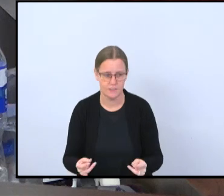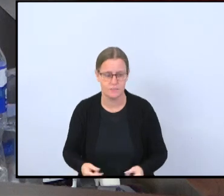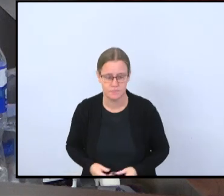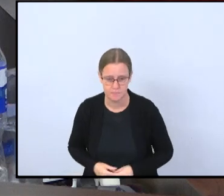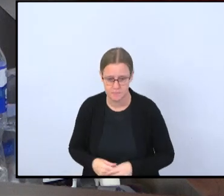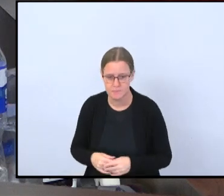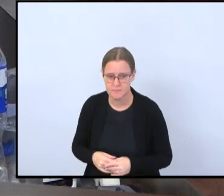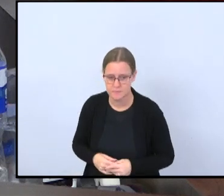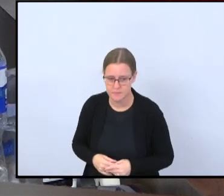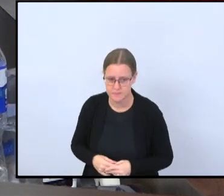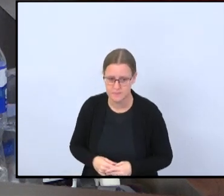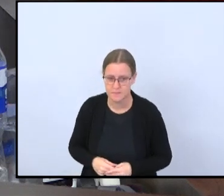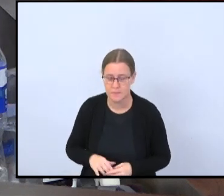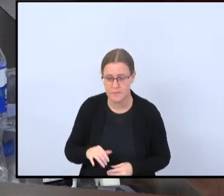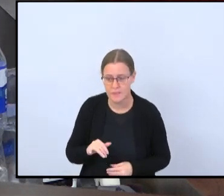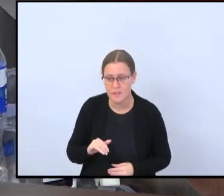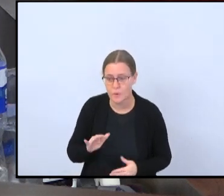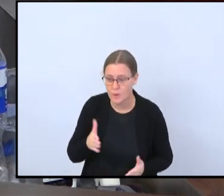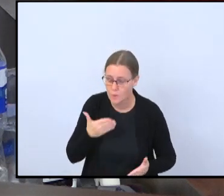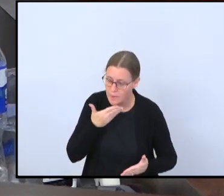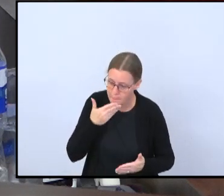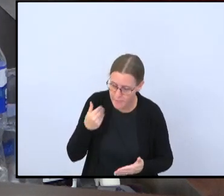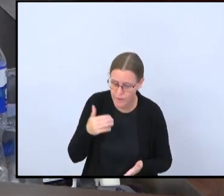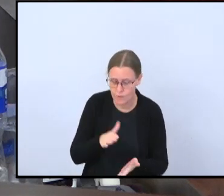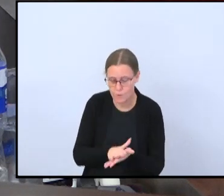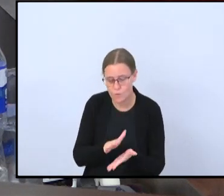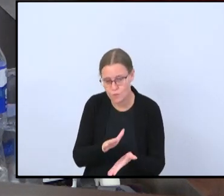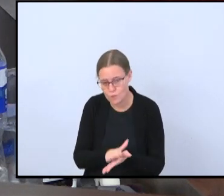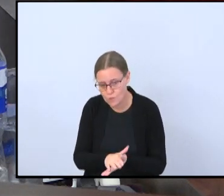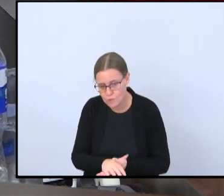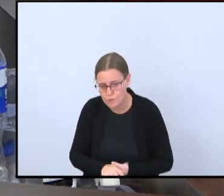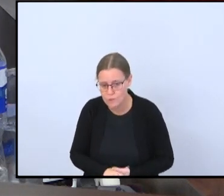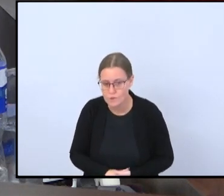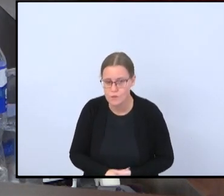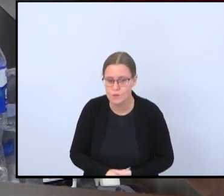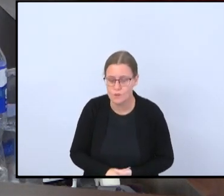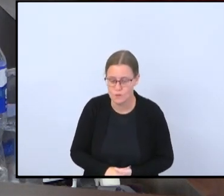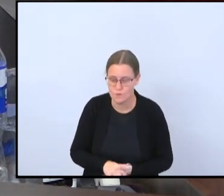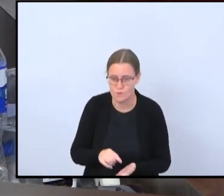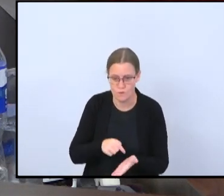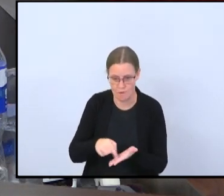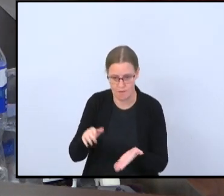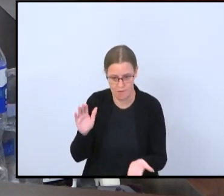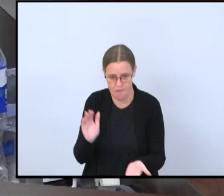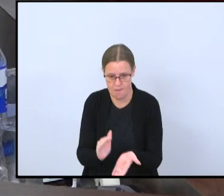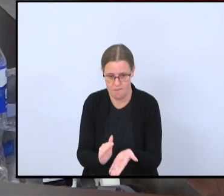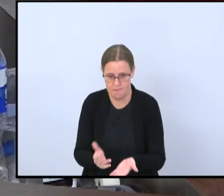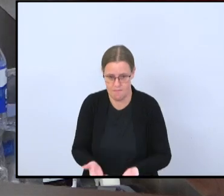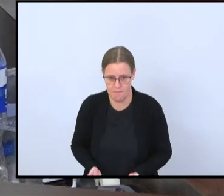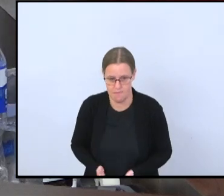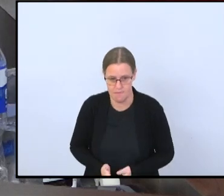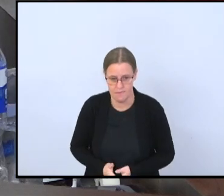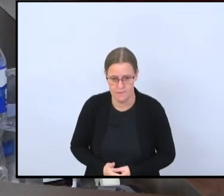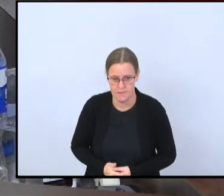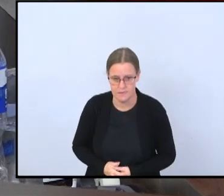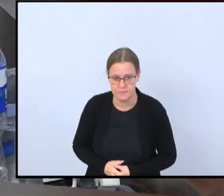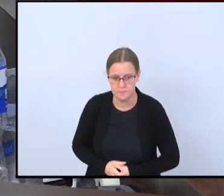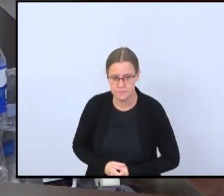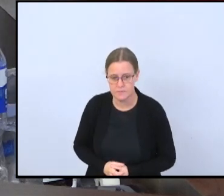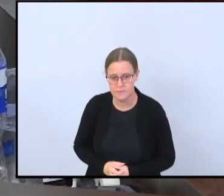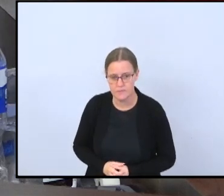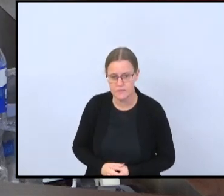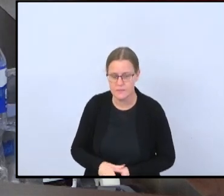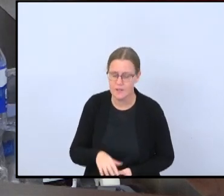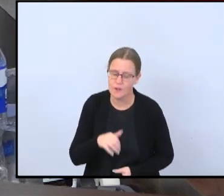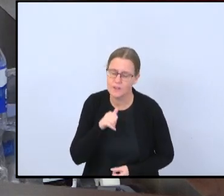buck is the amazing part. We will have better schools that cost less. Yeah. And so it's not just